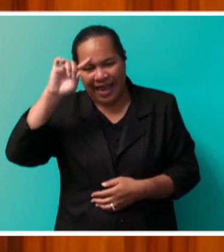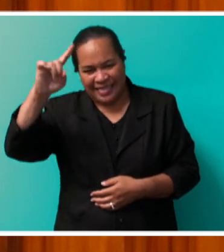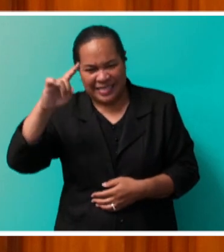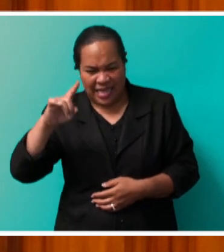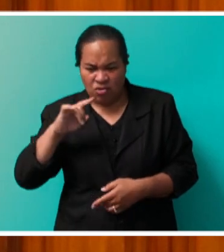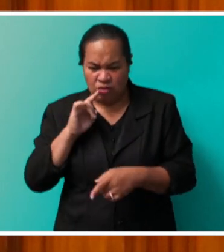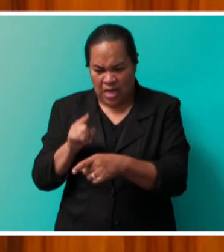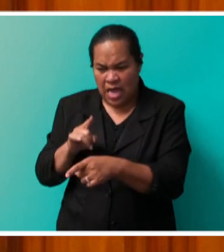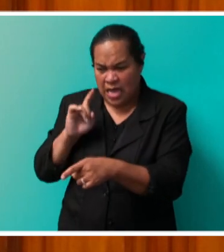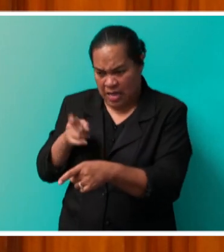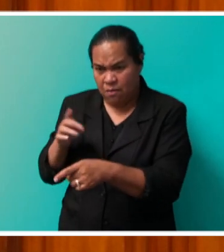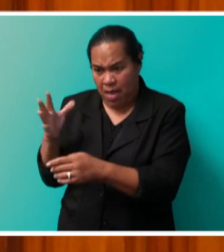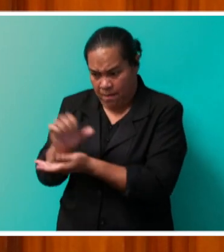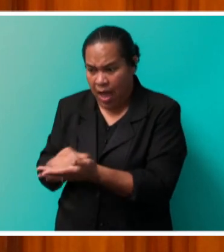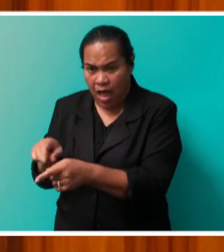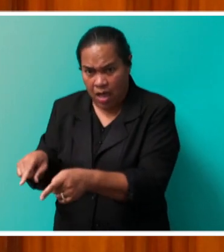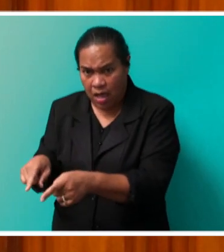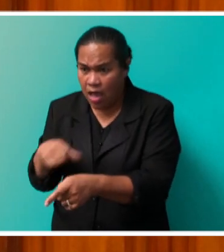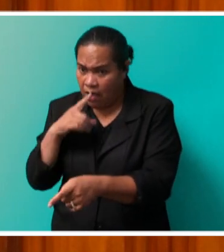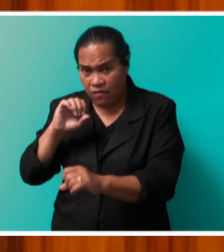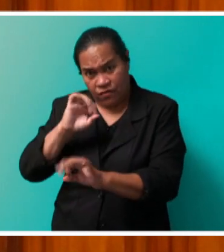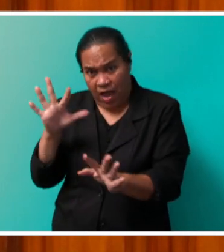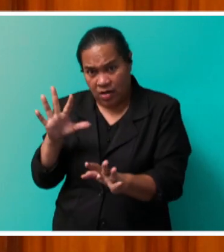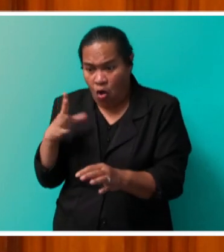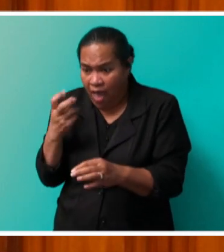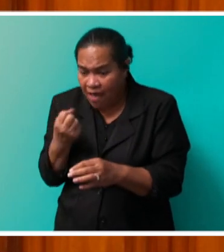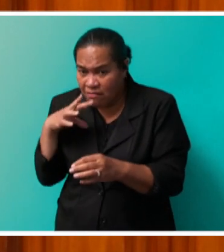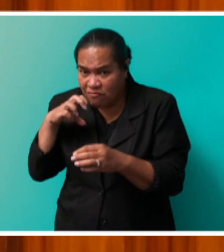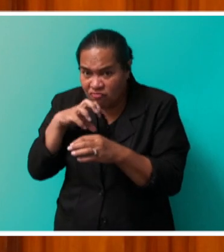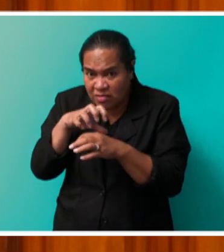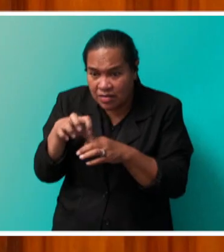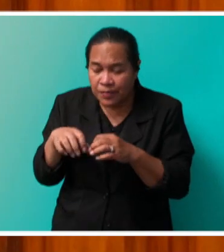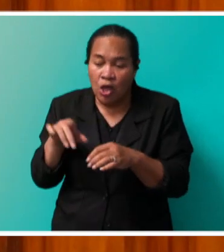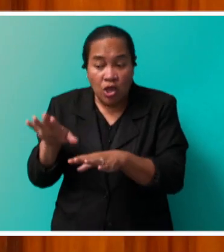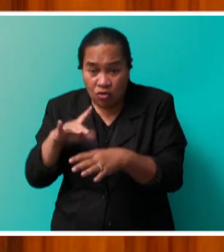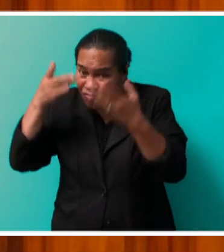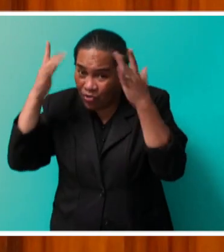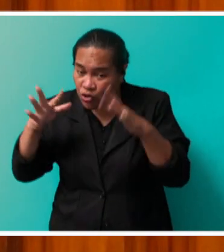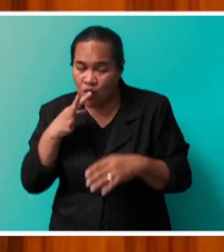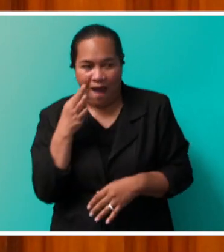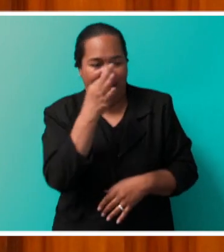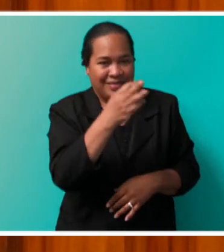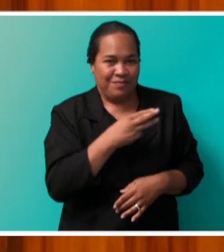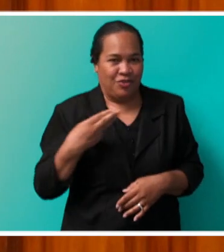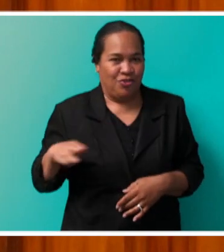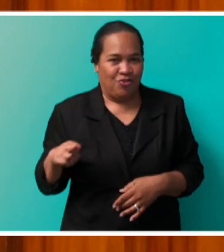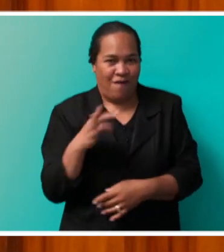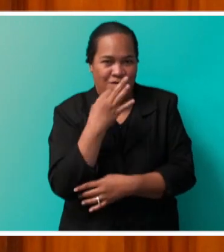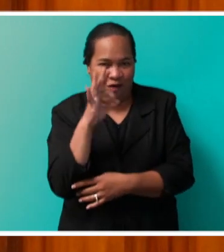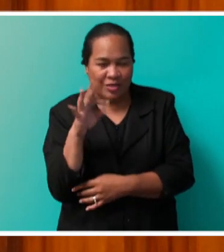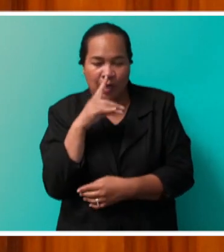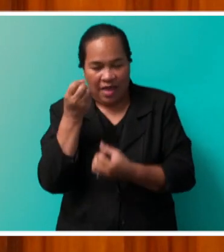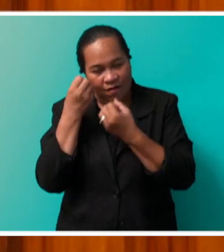going to be used and seek the assistance of the ministry as well as retailers to ensure they specify the correct products to purchase